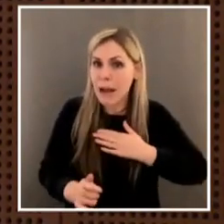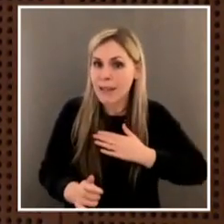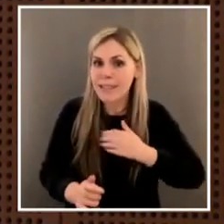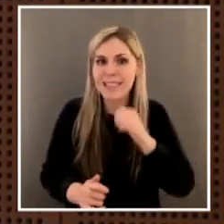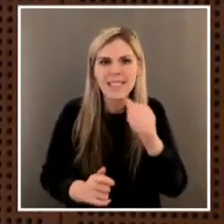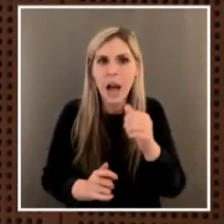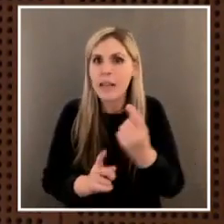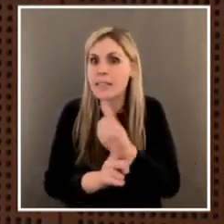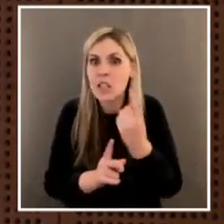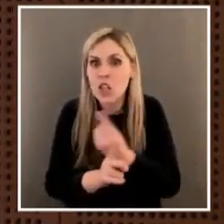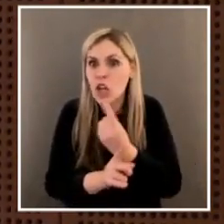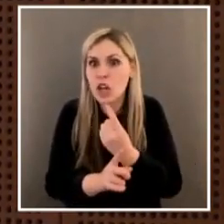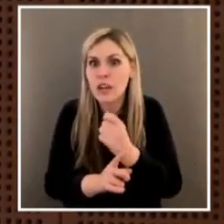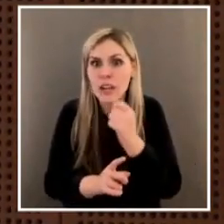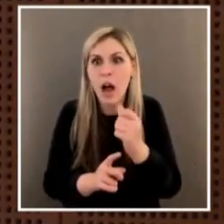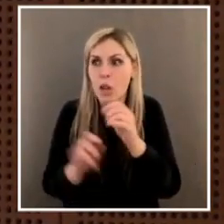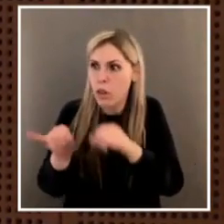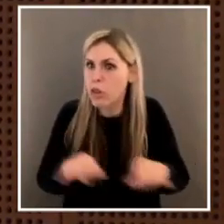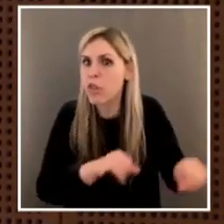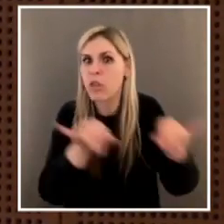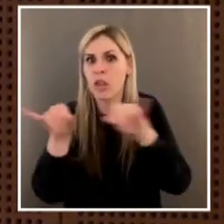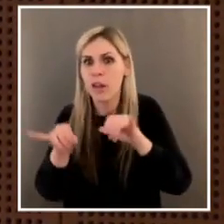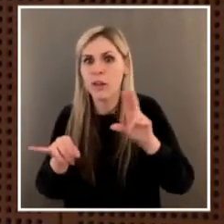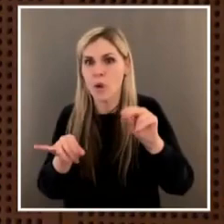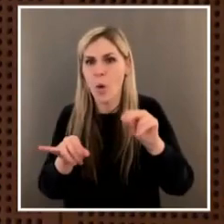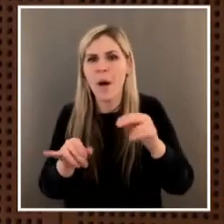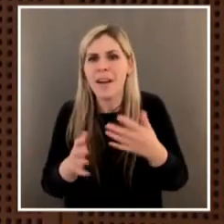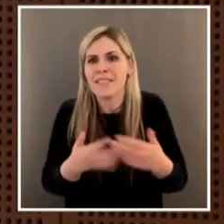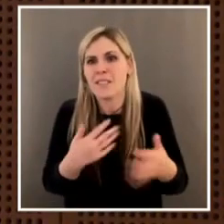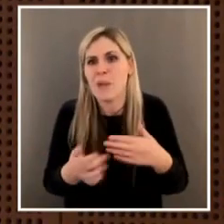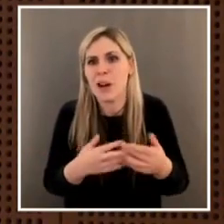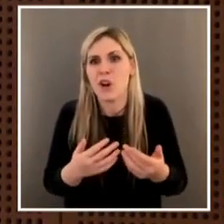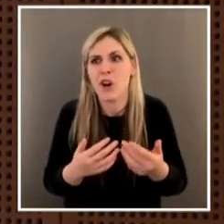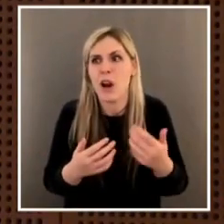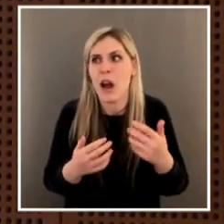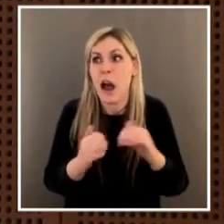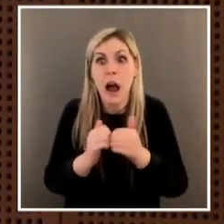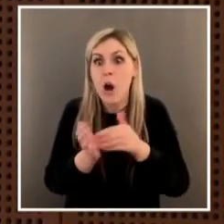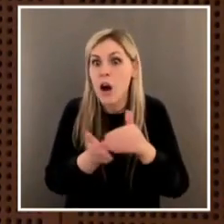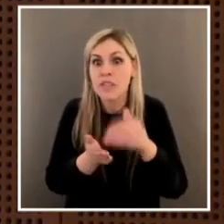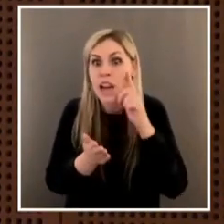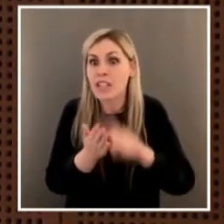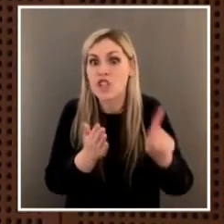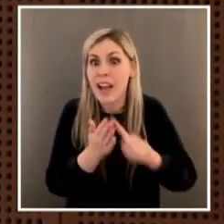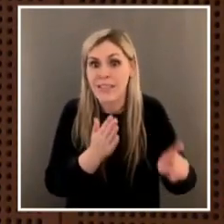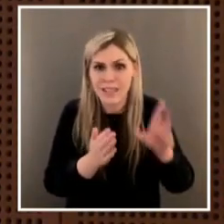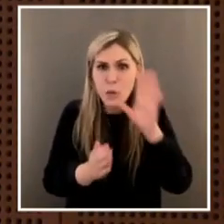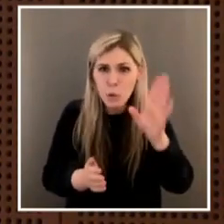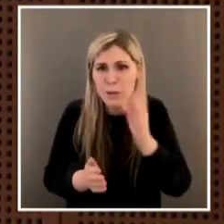monolithic, no matter how much checking and advising I did, I was going to get it wrong.